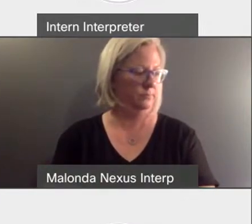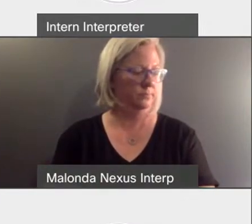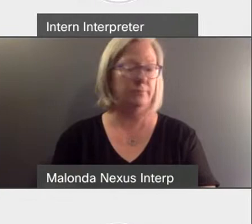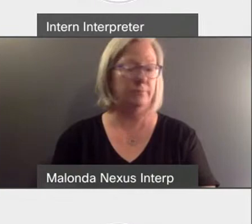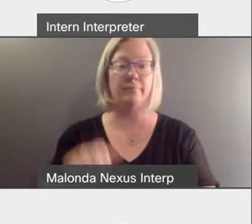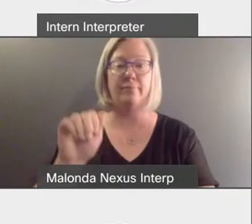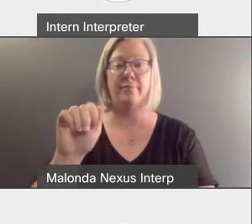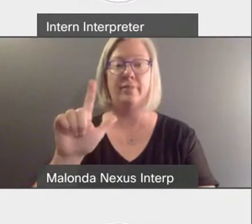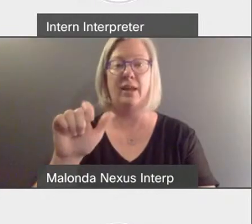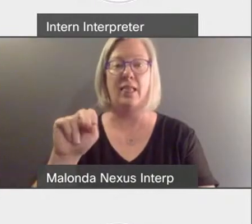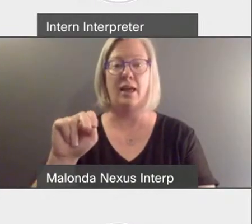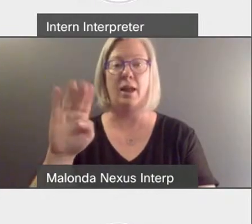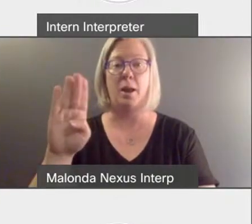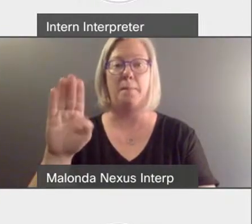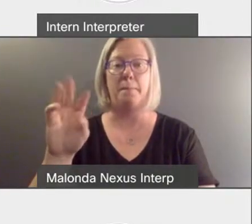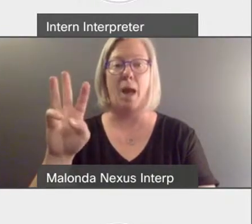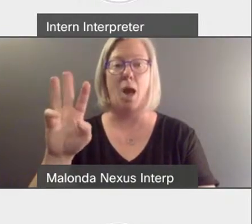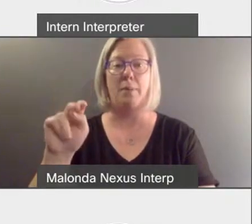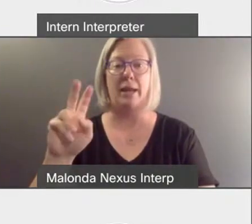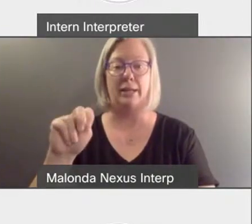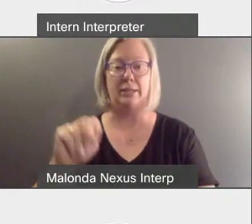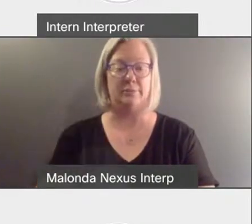Alan Bauman here.